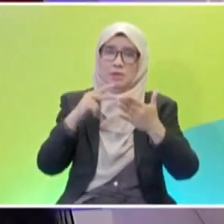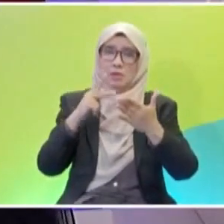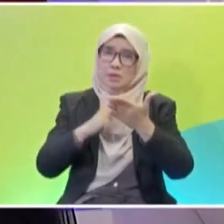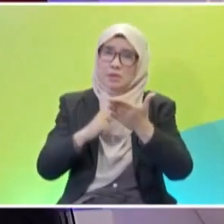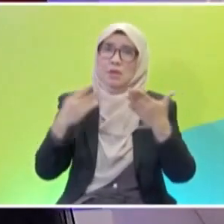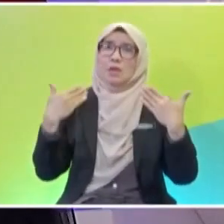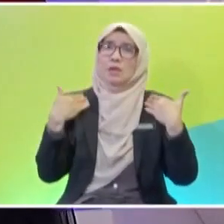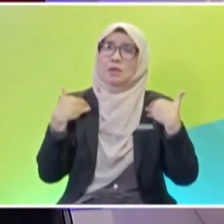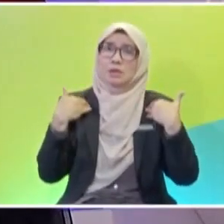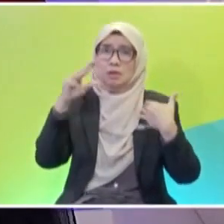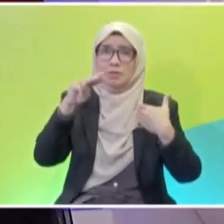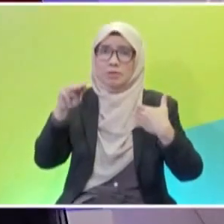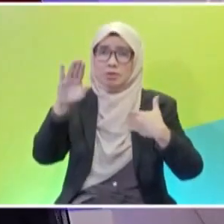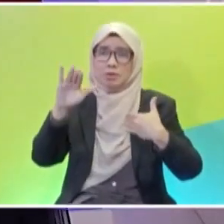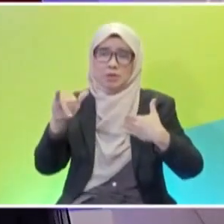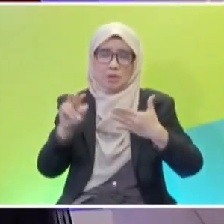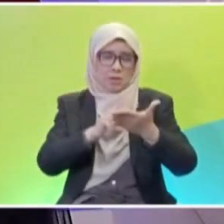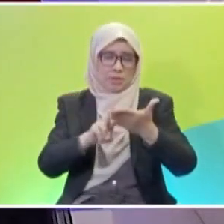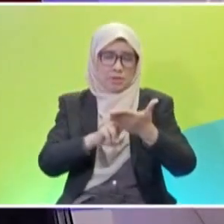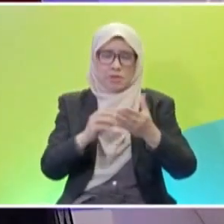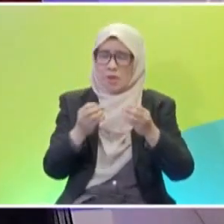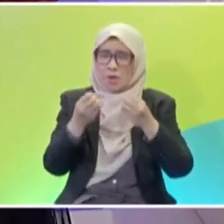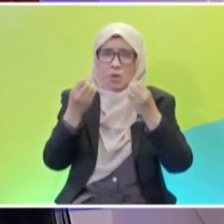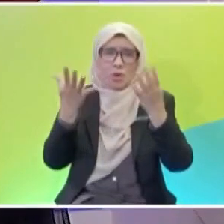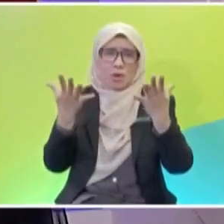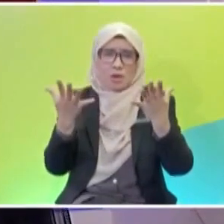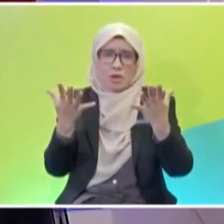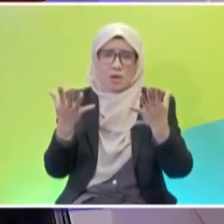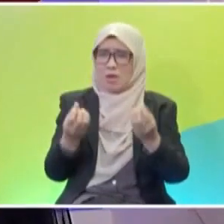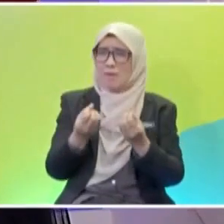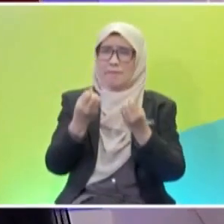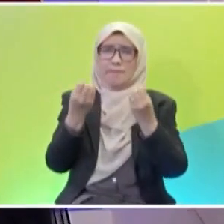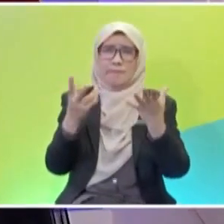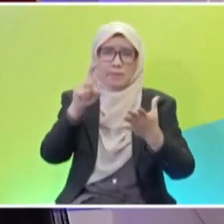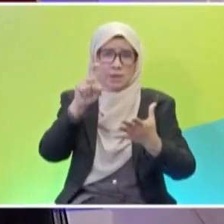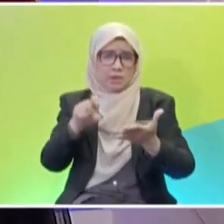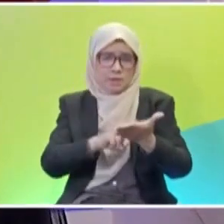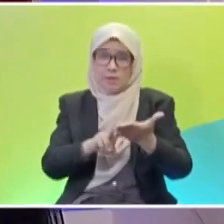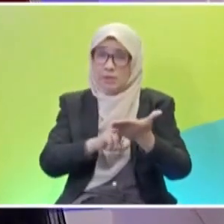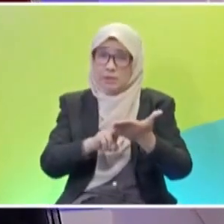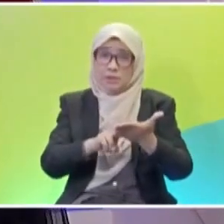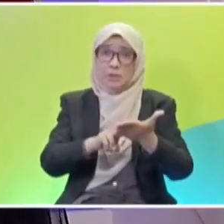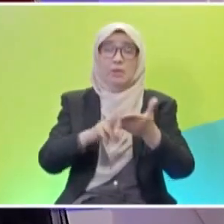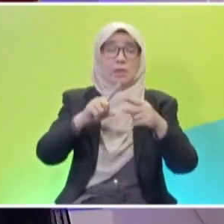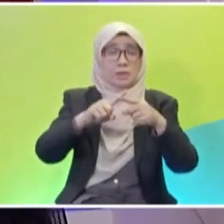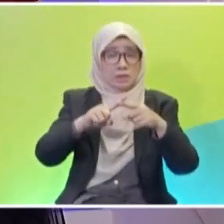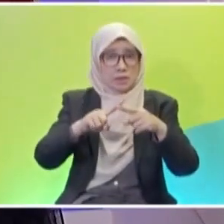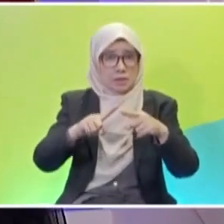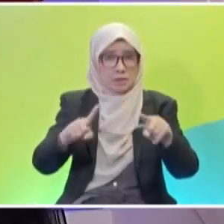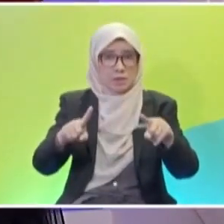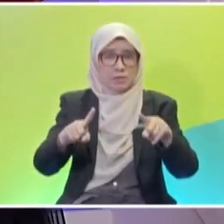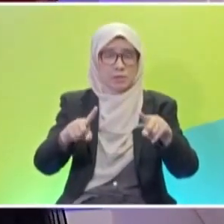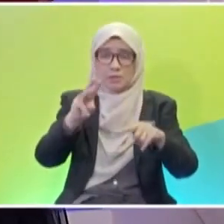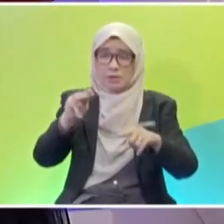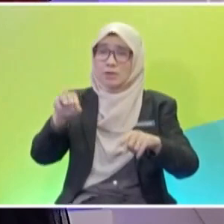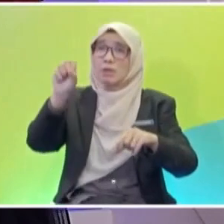see maybe one or two words, it hinders their want to read. You know, right. it'll be like,